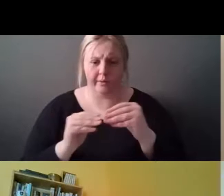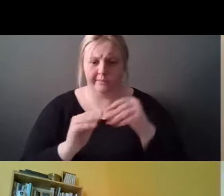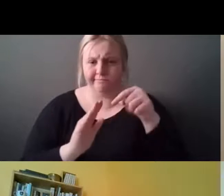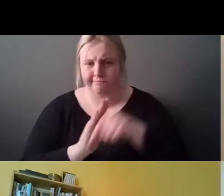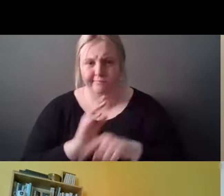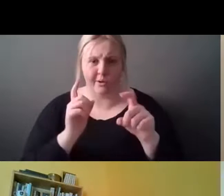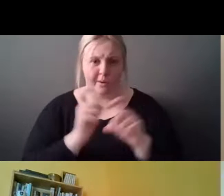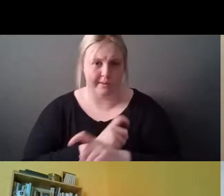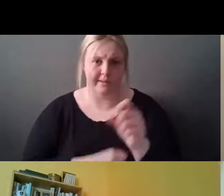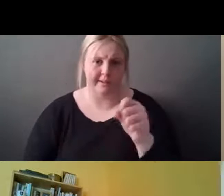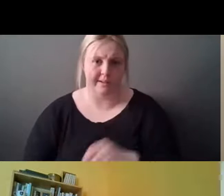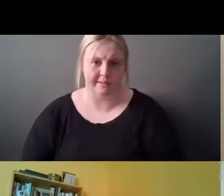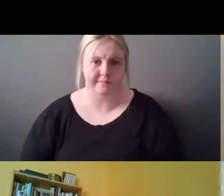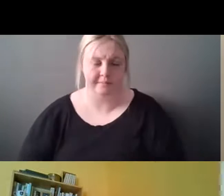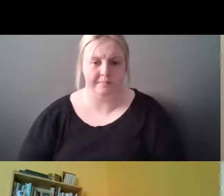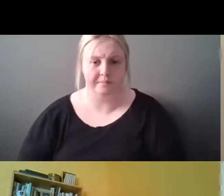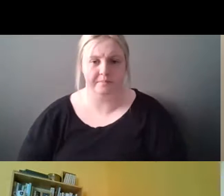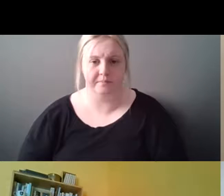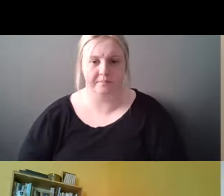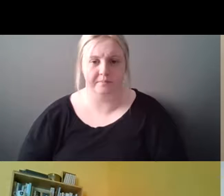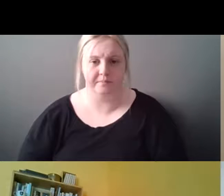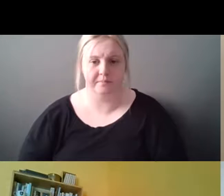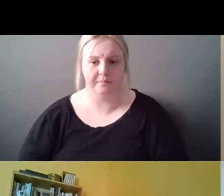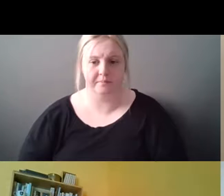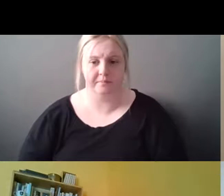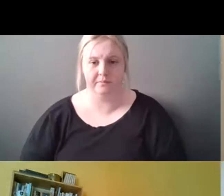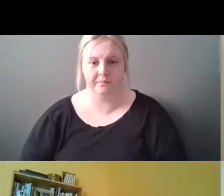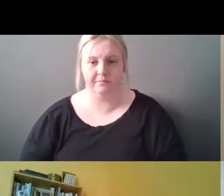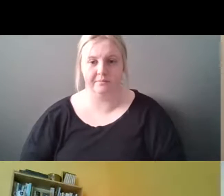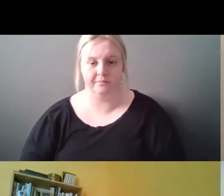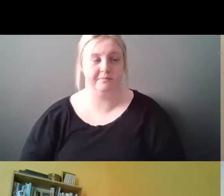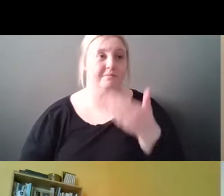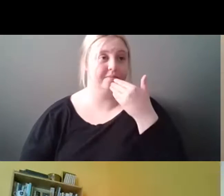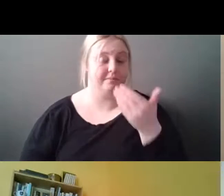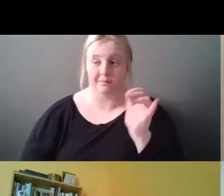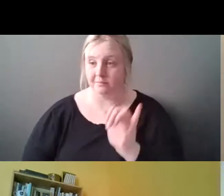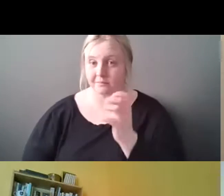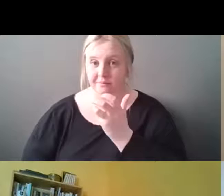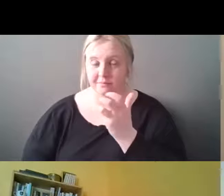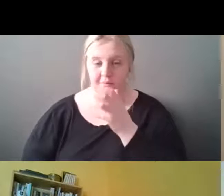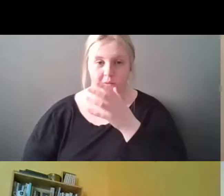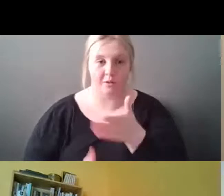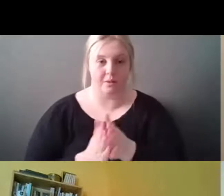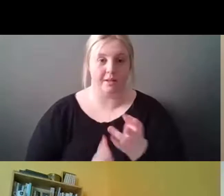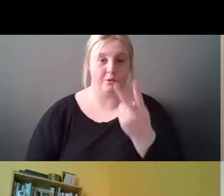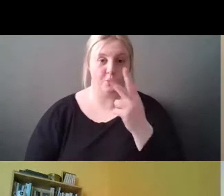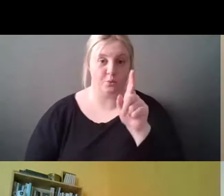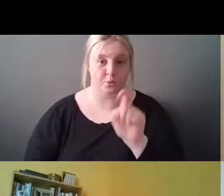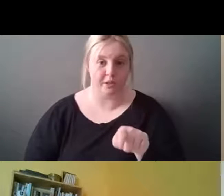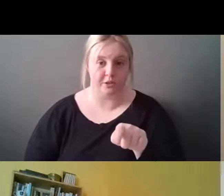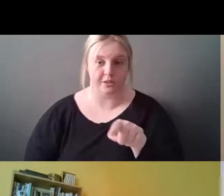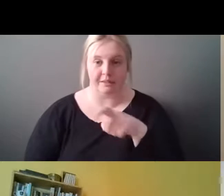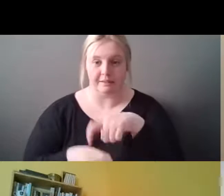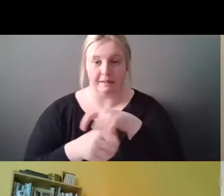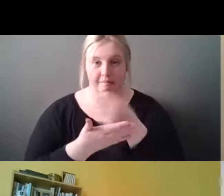Thank you. We have, I'm going to ask you 2 more questions because we're running